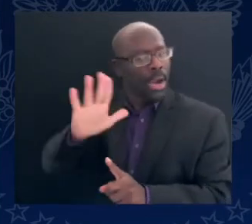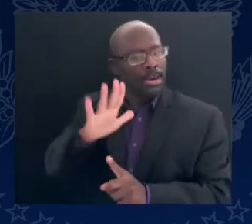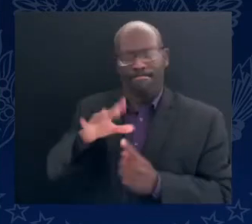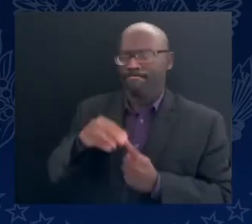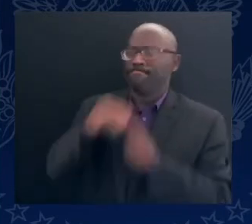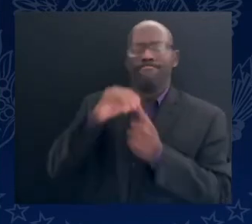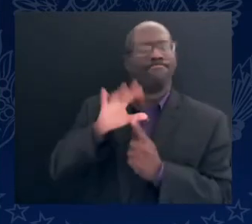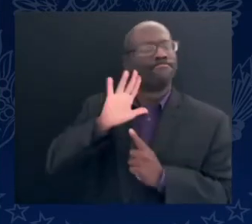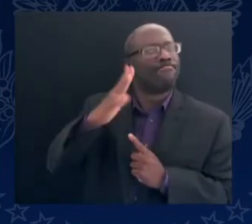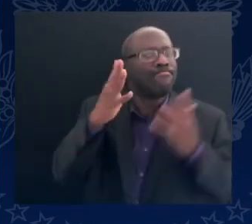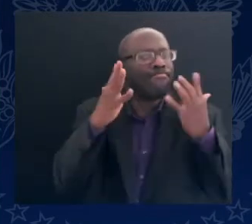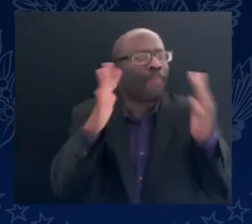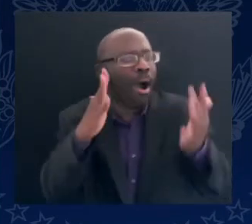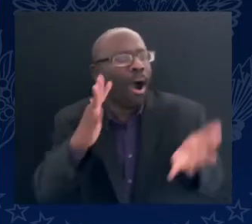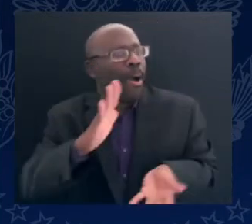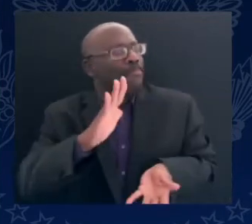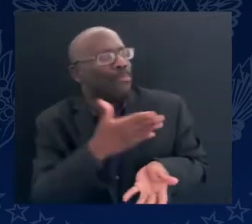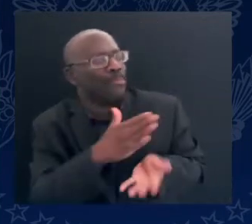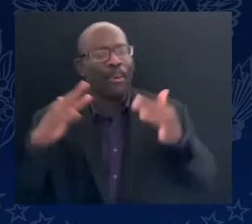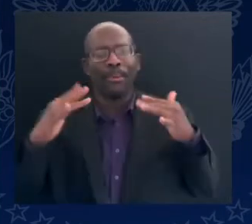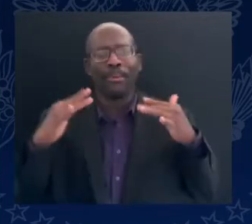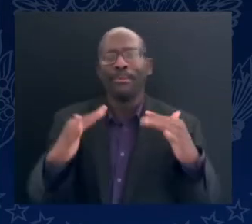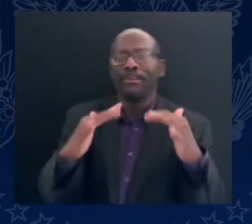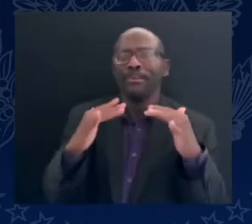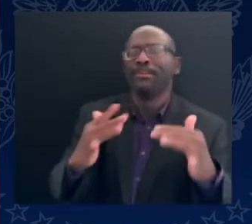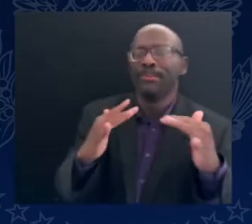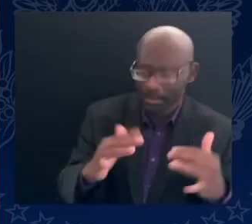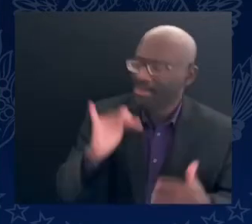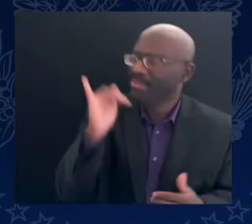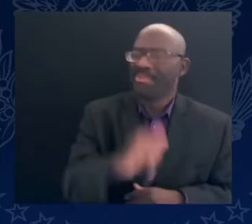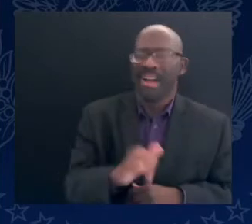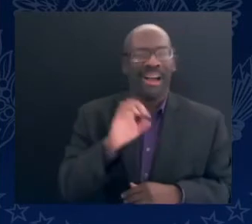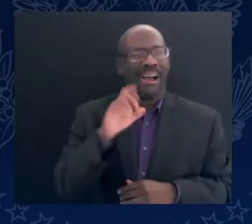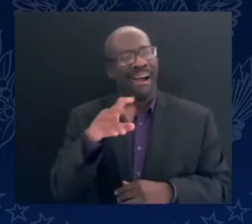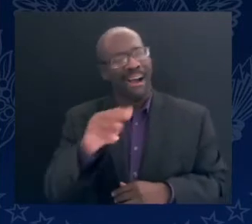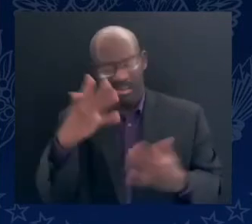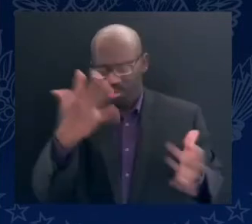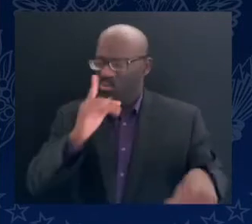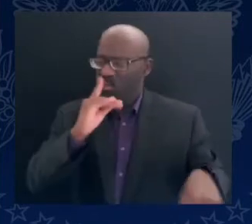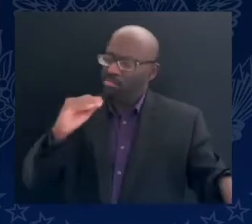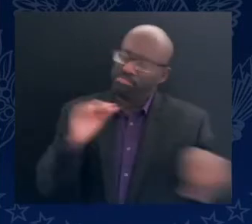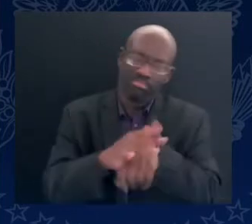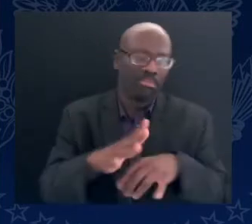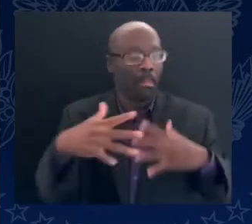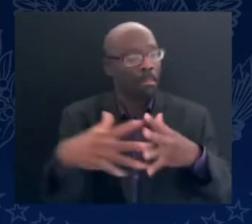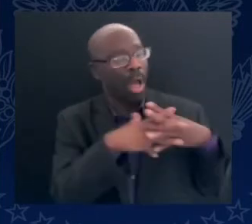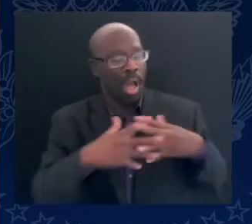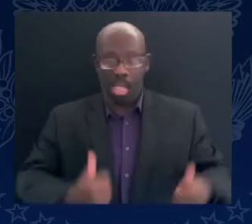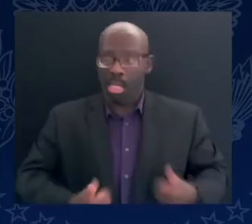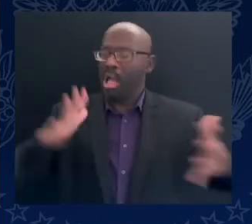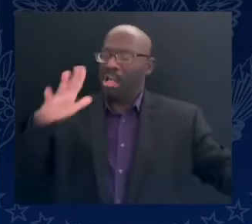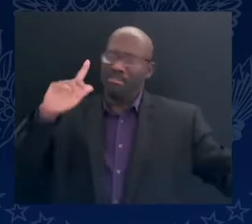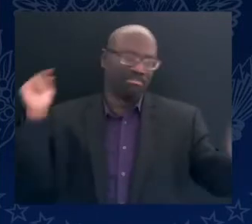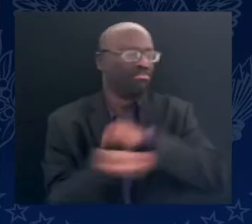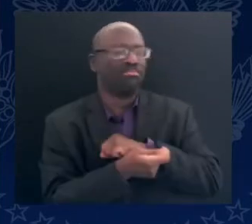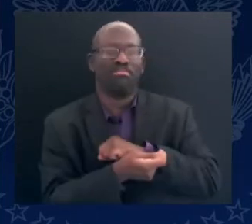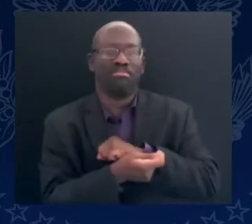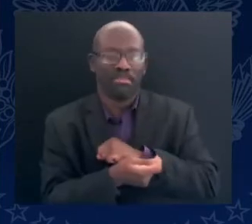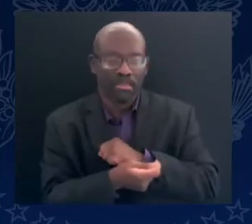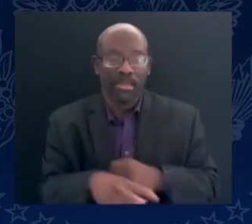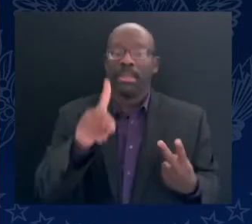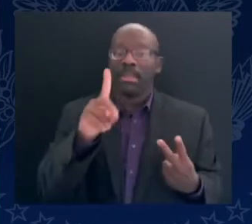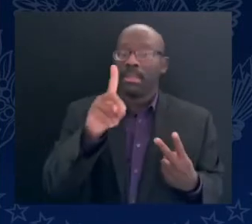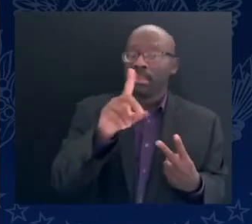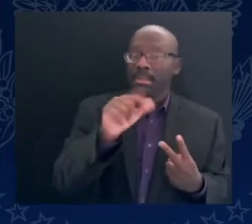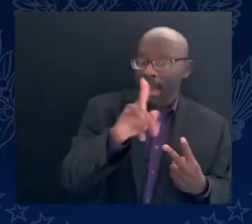It's clear Elton John's music has changed our lives. To David and the boys, thank you for sharing your husband